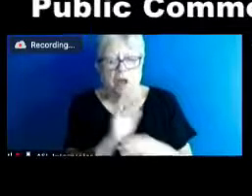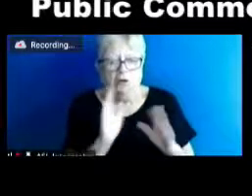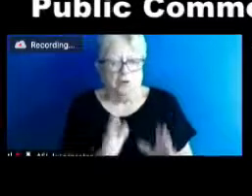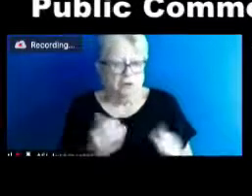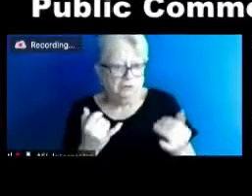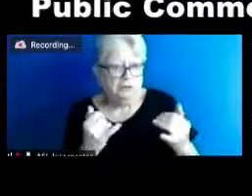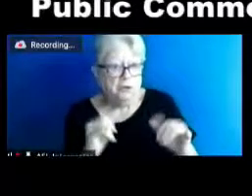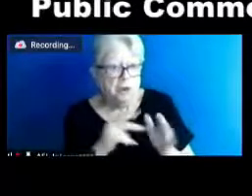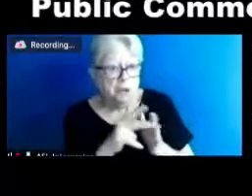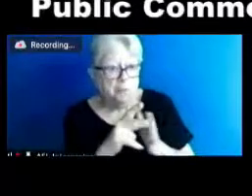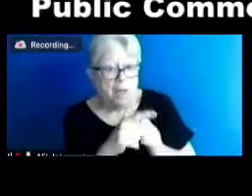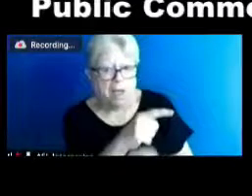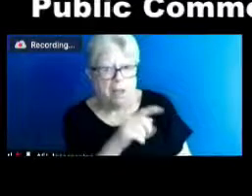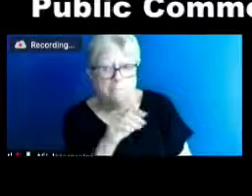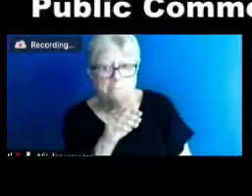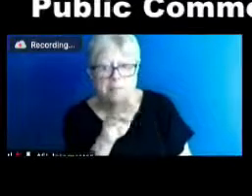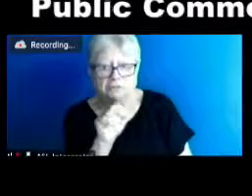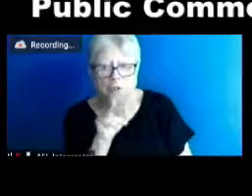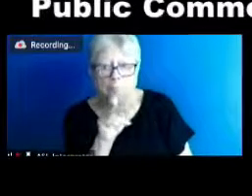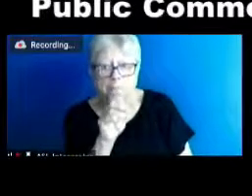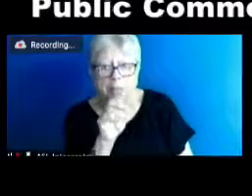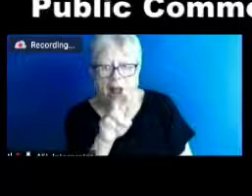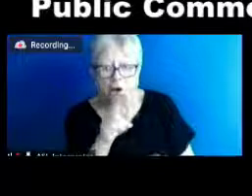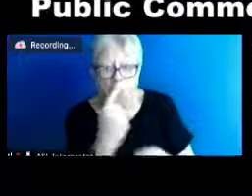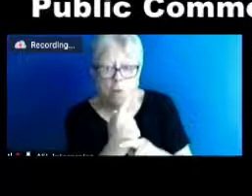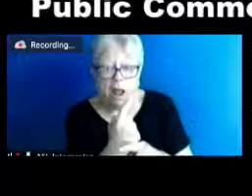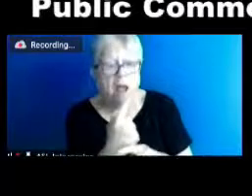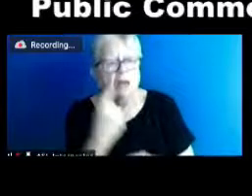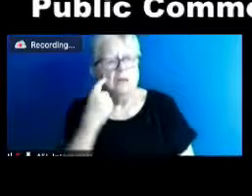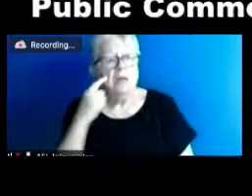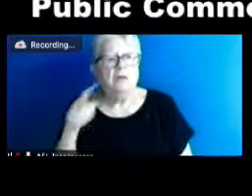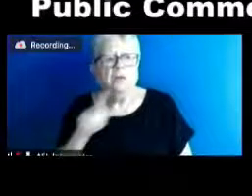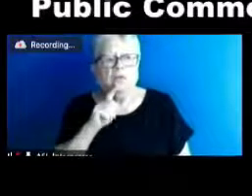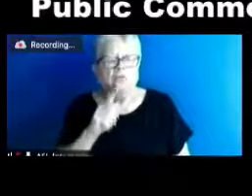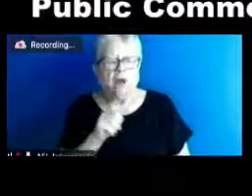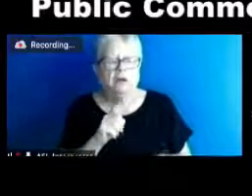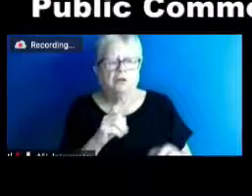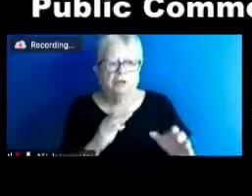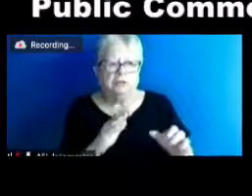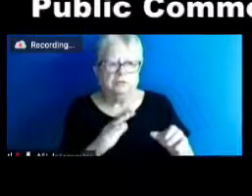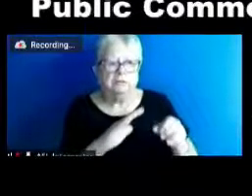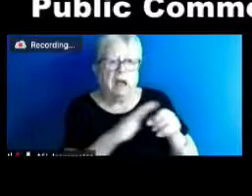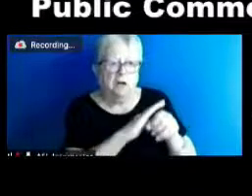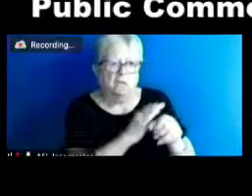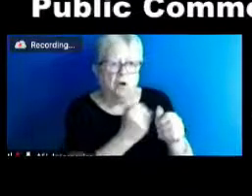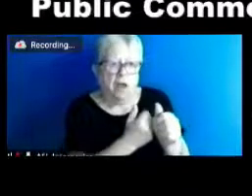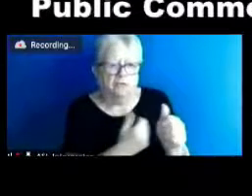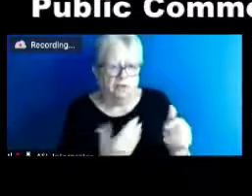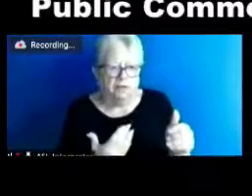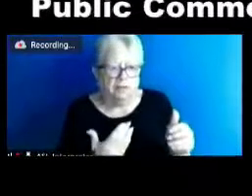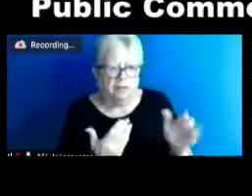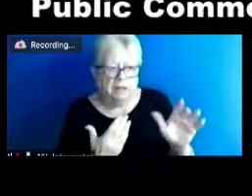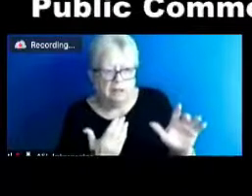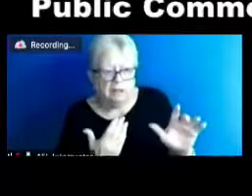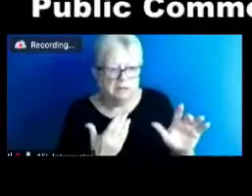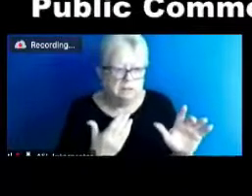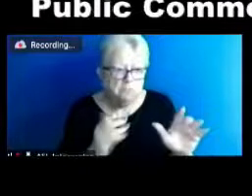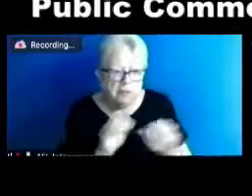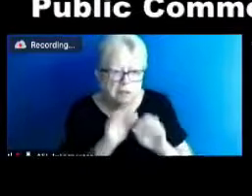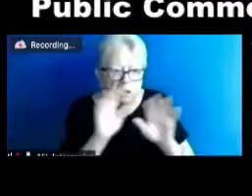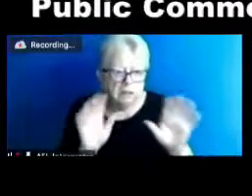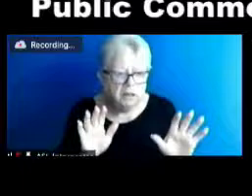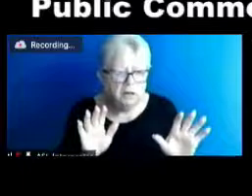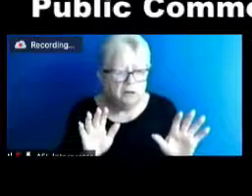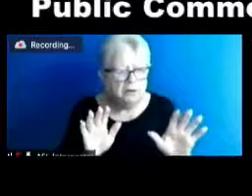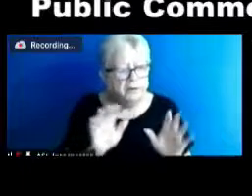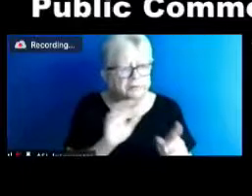So I think they're covering their bases with this, whether he's a subcontractor or